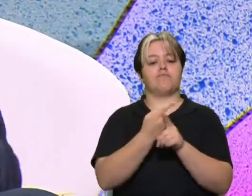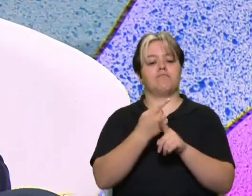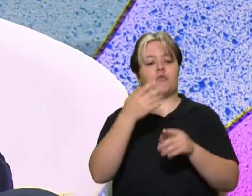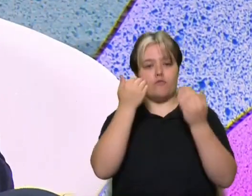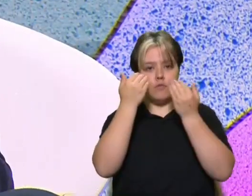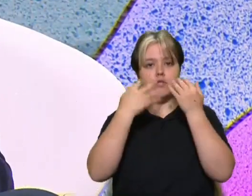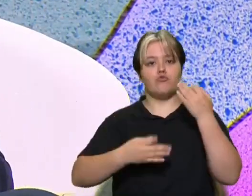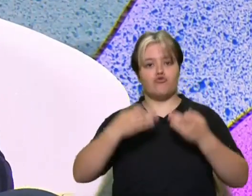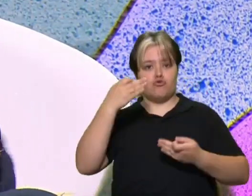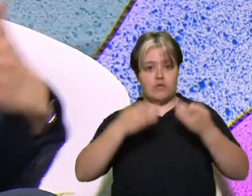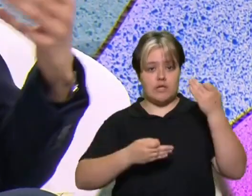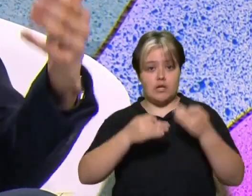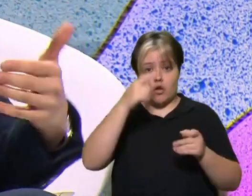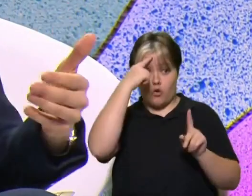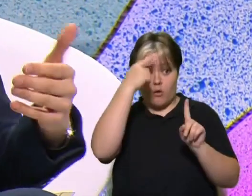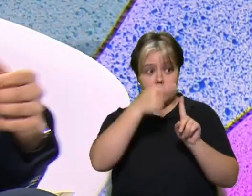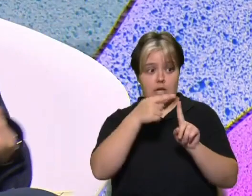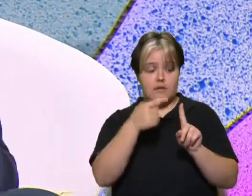frameworks to